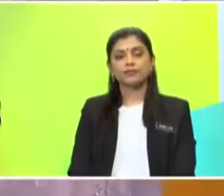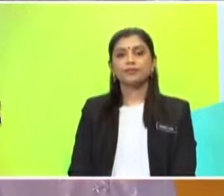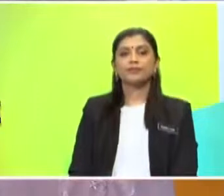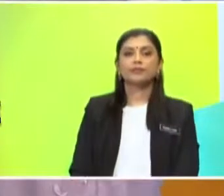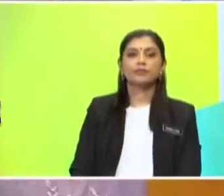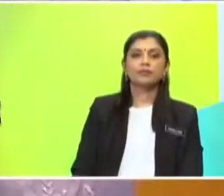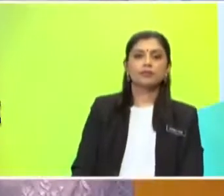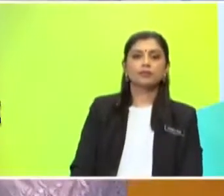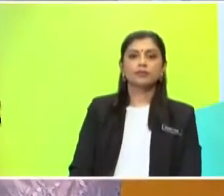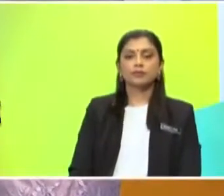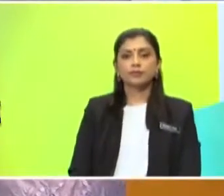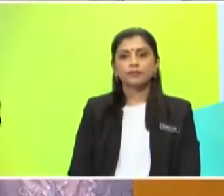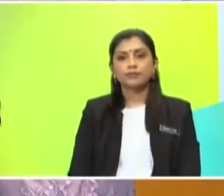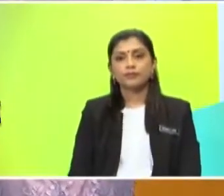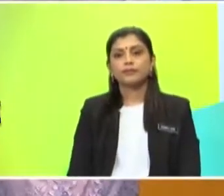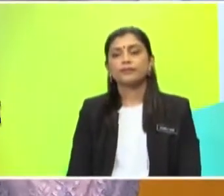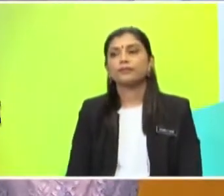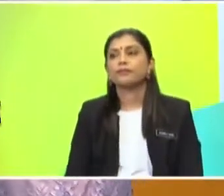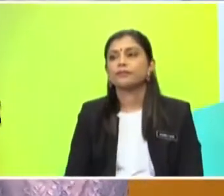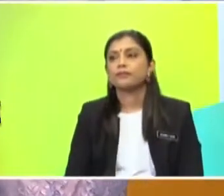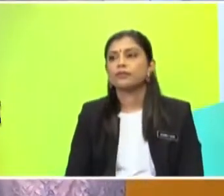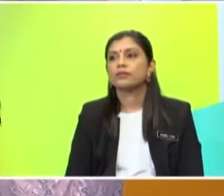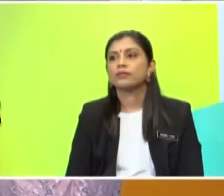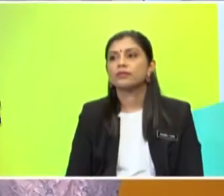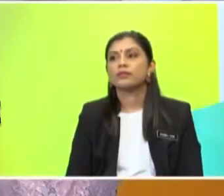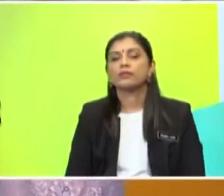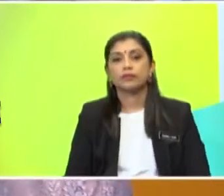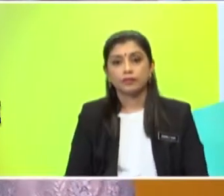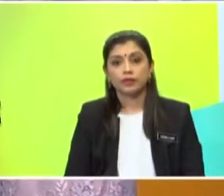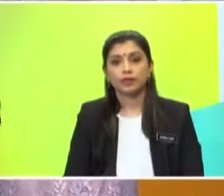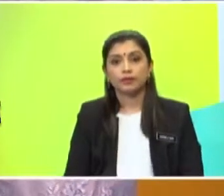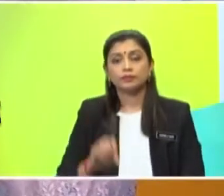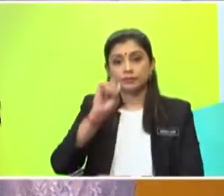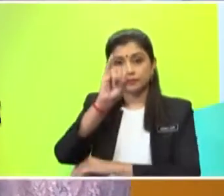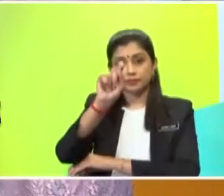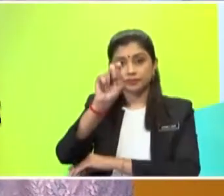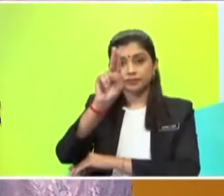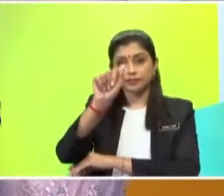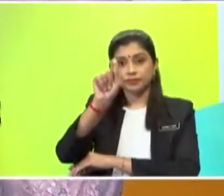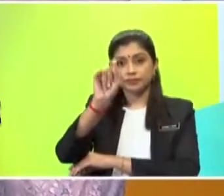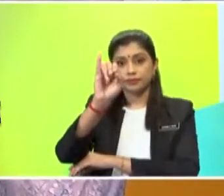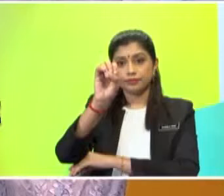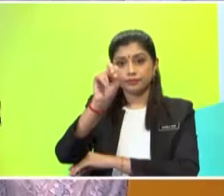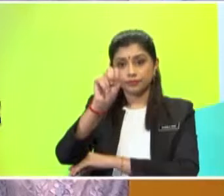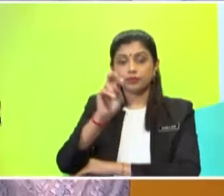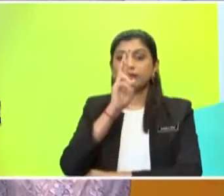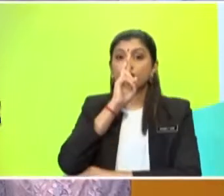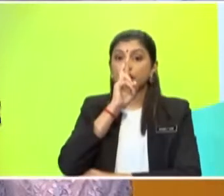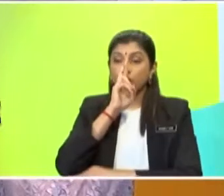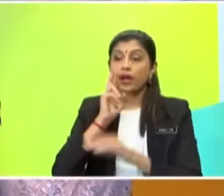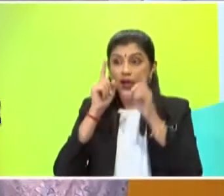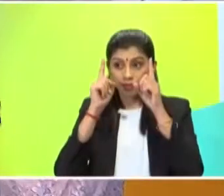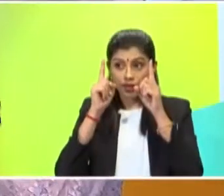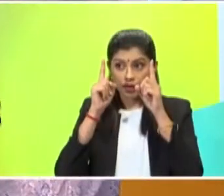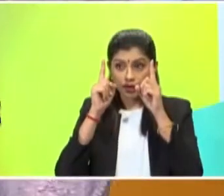but you talk about something general that is about the conservation areas. Okay. All right. Now, the task here will be